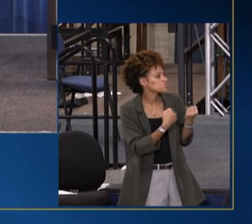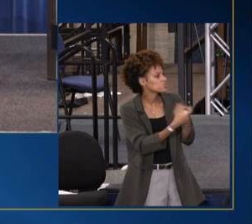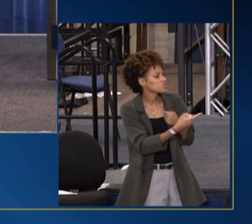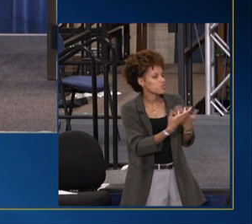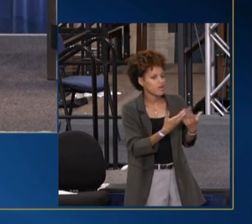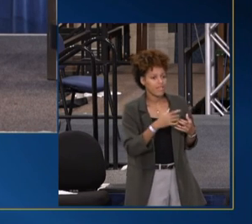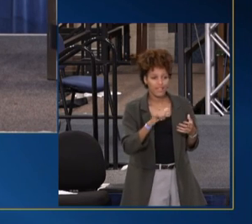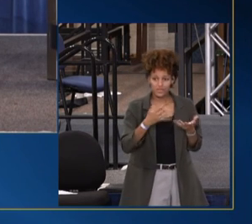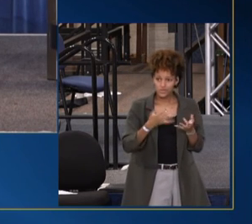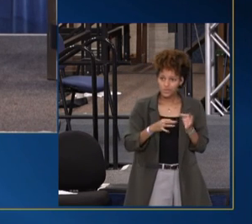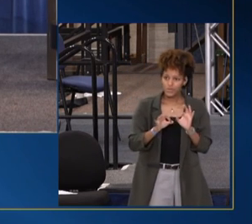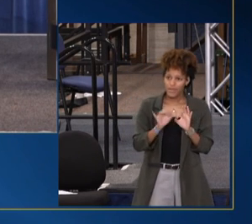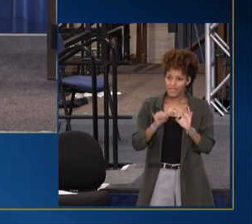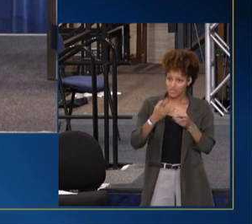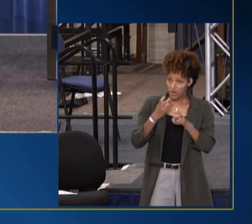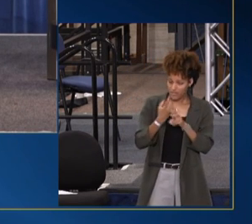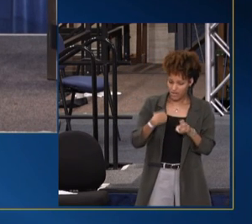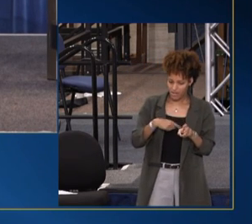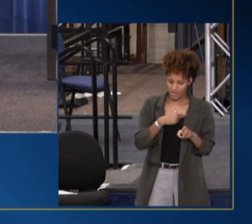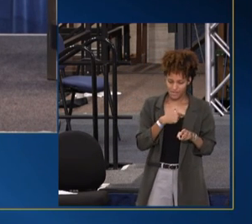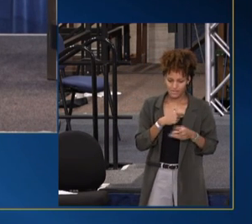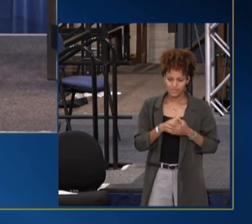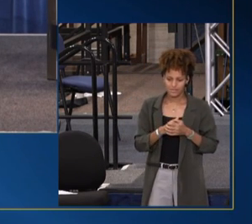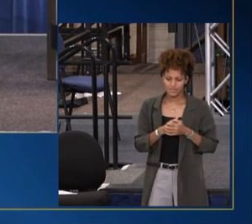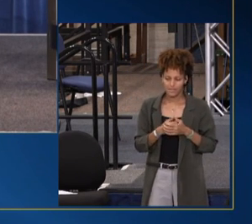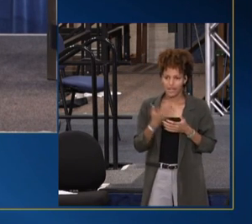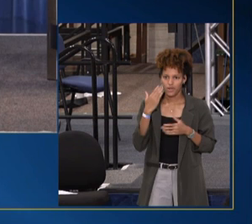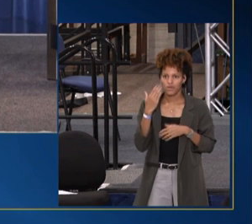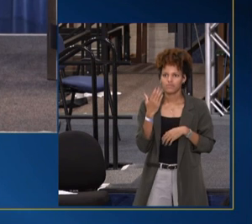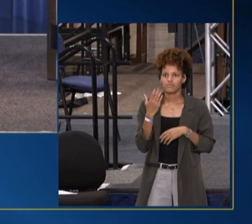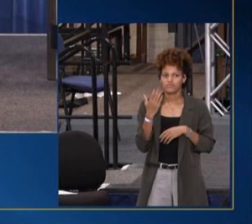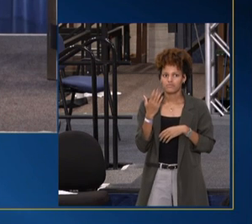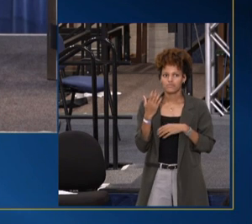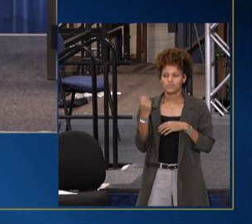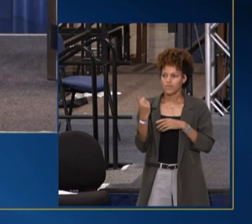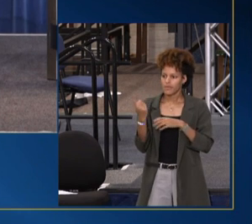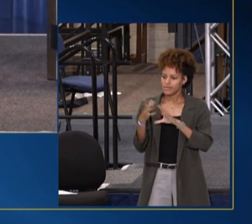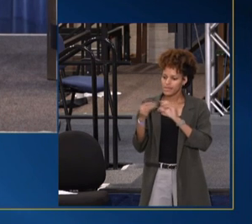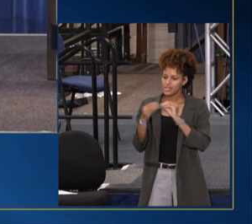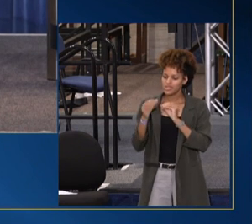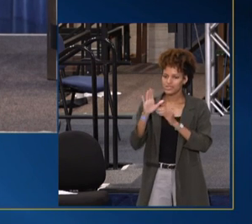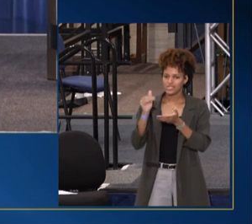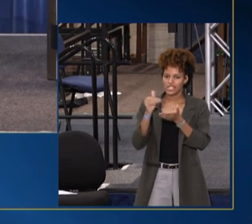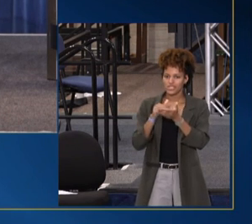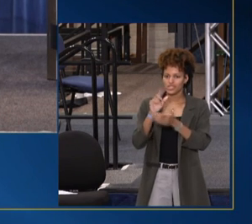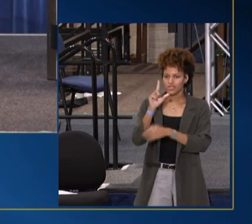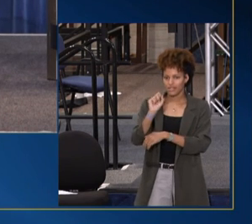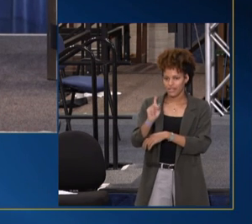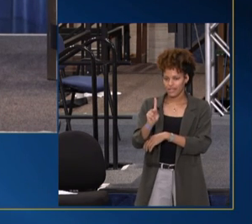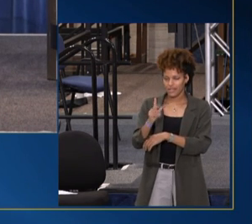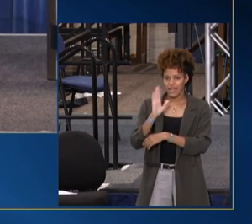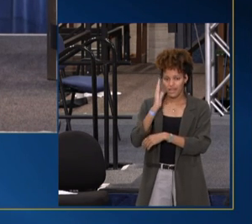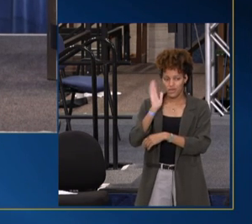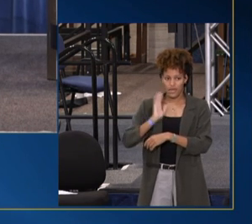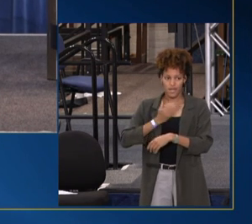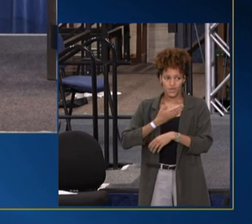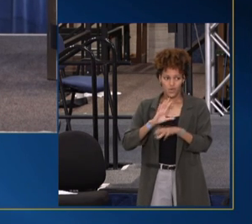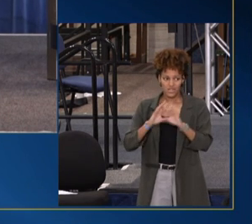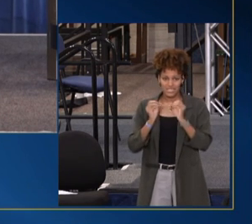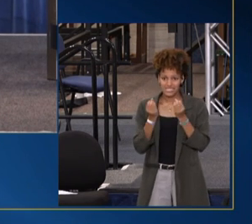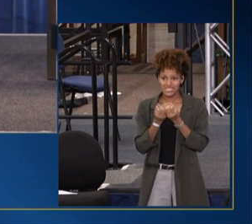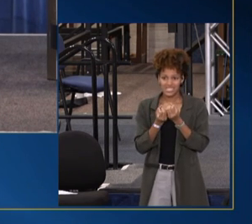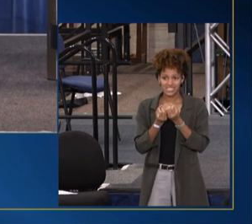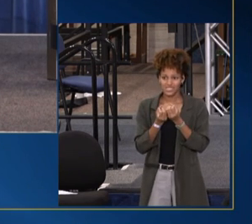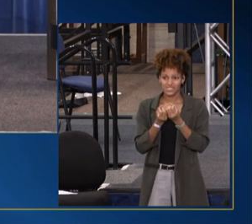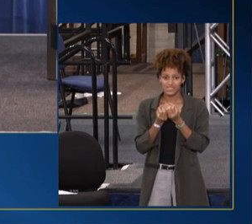us. I know they mentioned Centerlink. I know our organization would not make